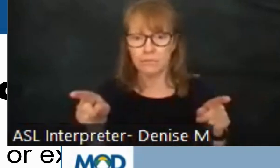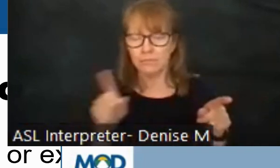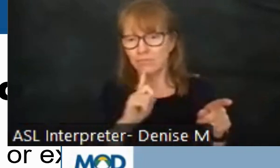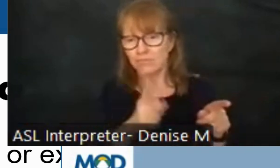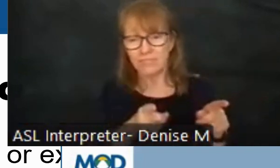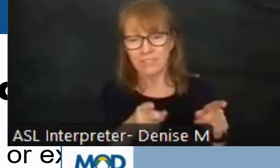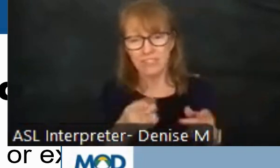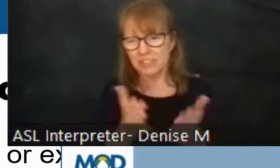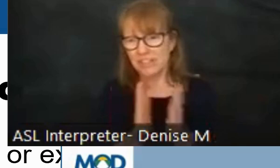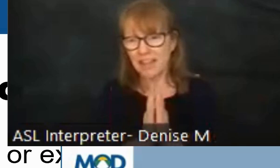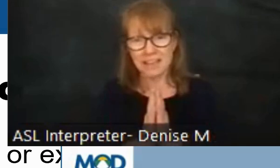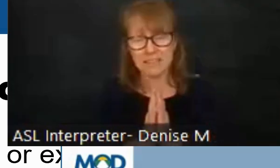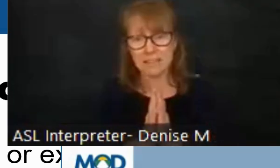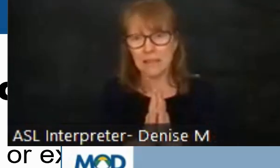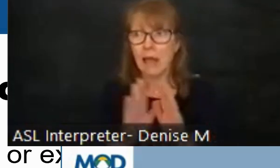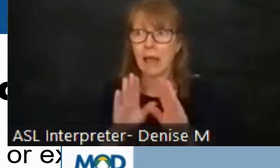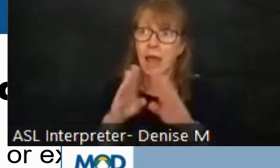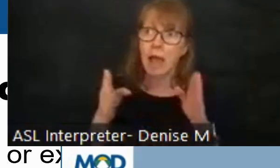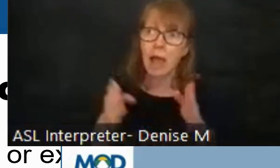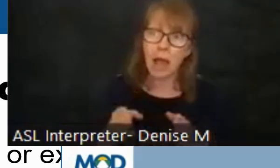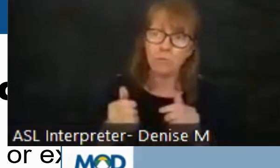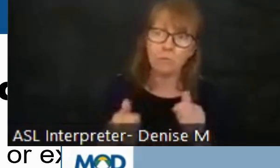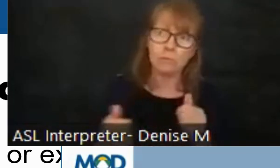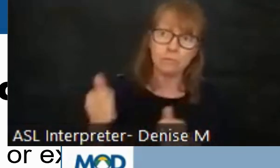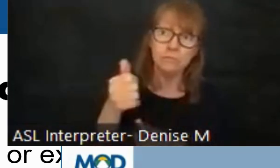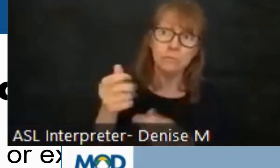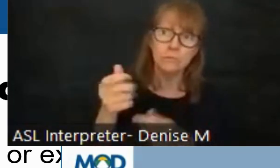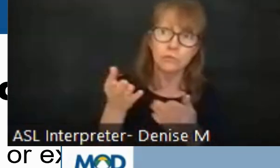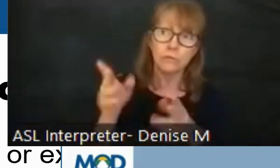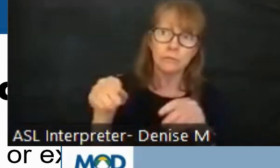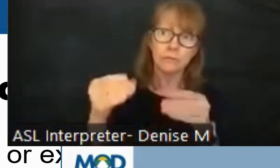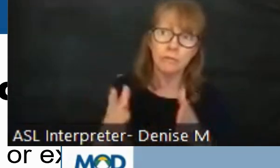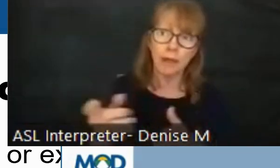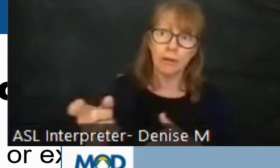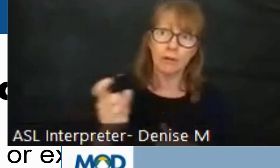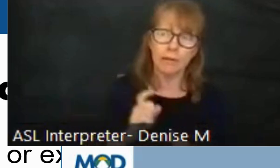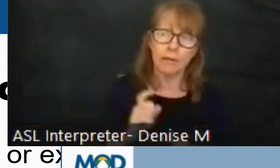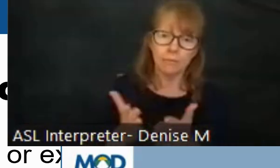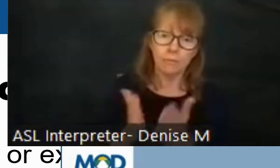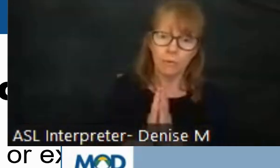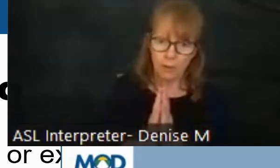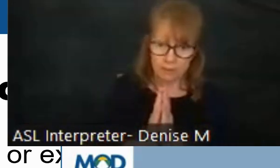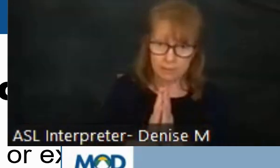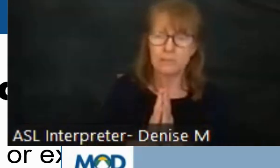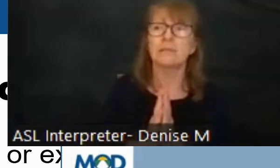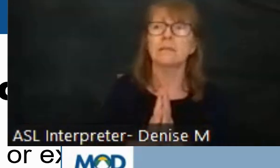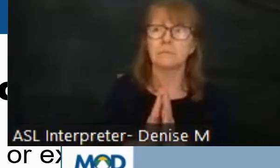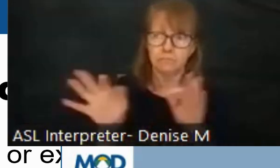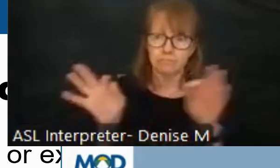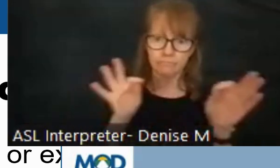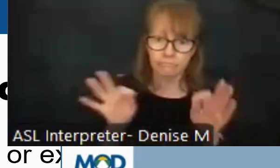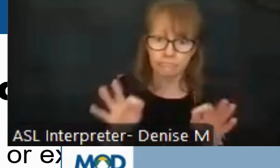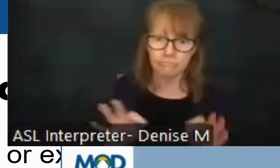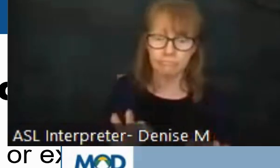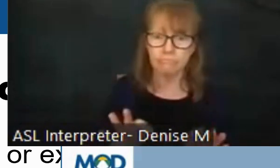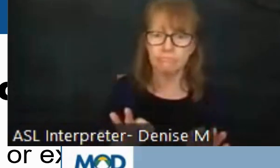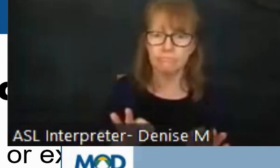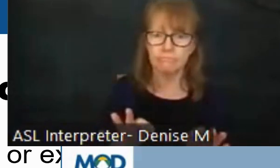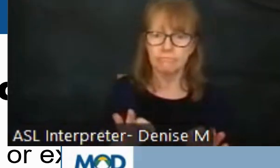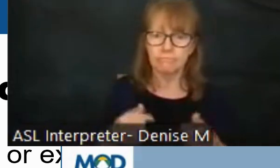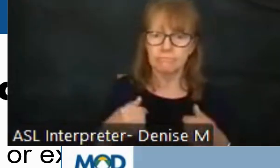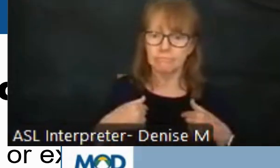asking that their housing provider grant a request to them. And in doing so, they are explaining that there's a connection between